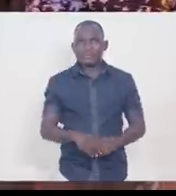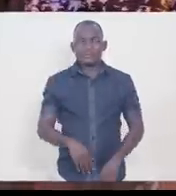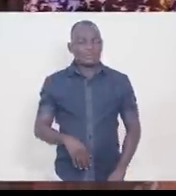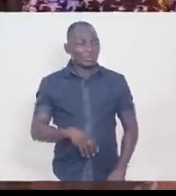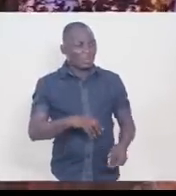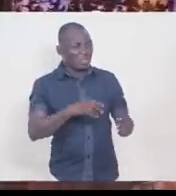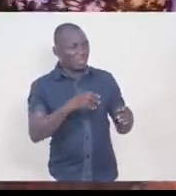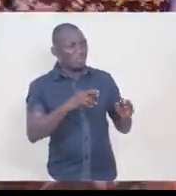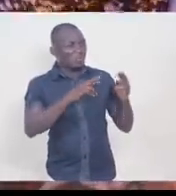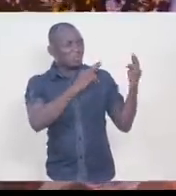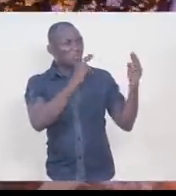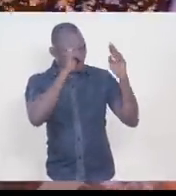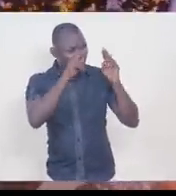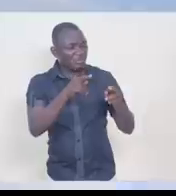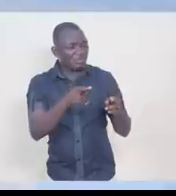Responsible.